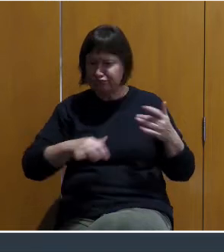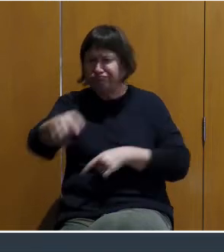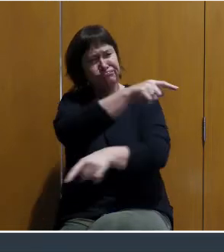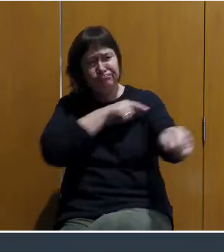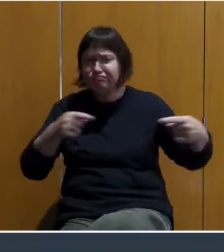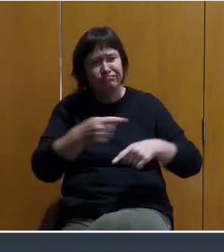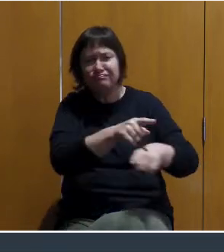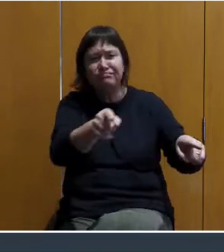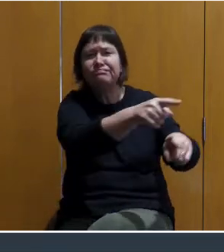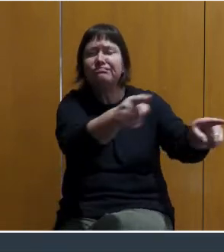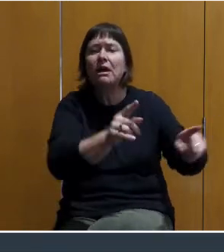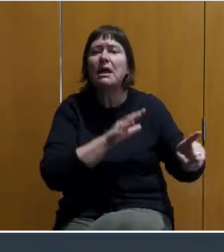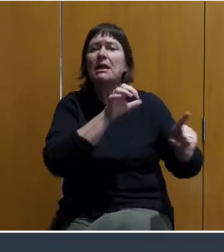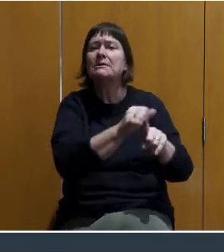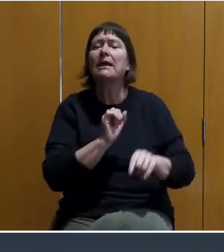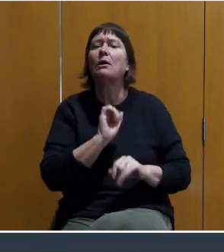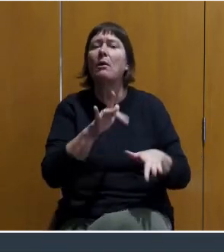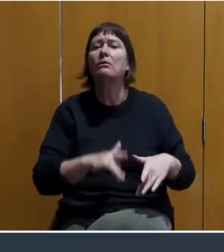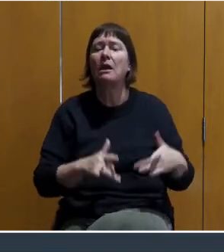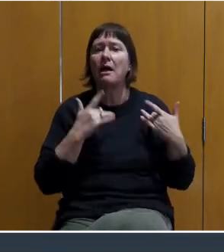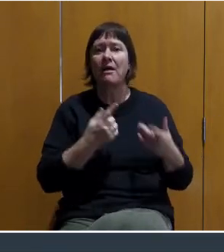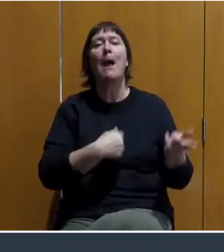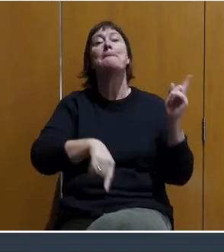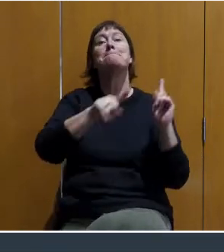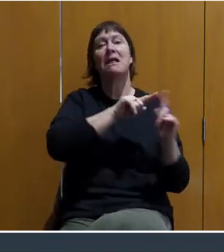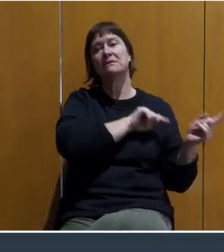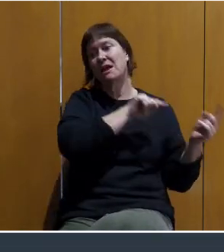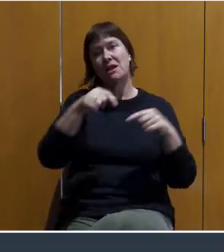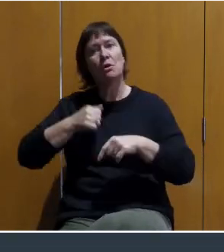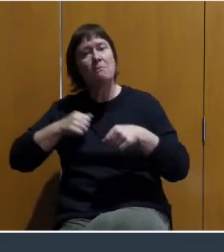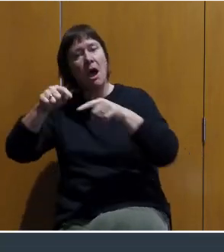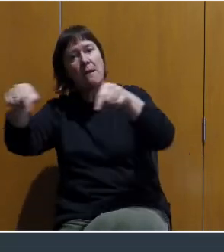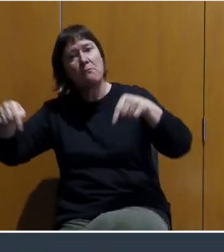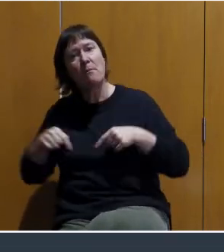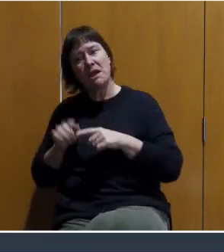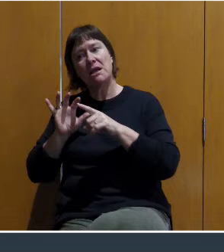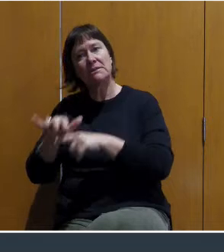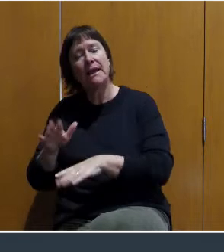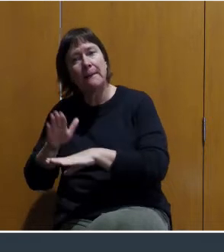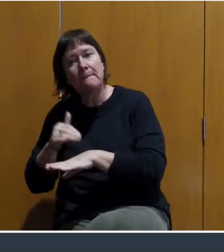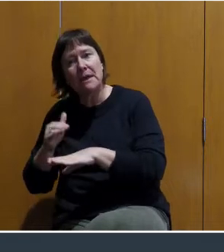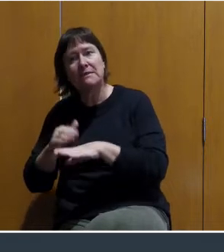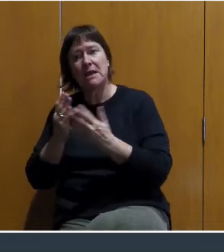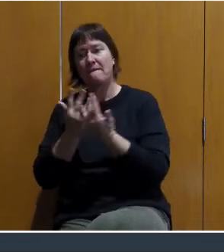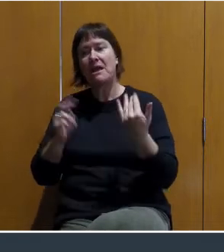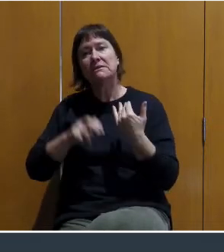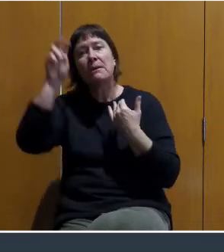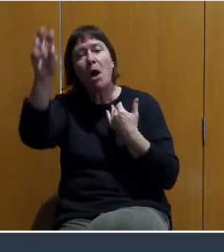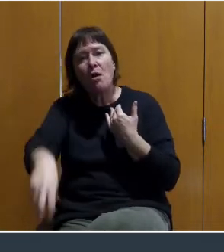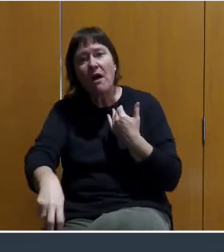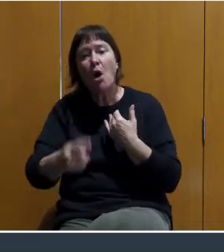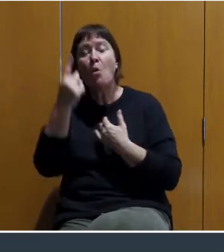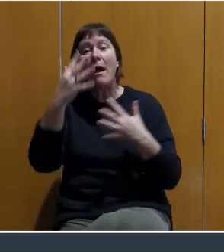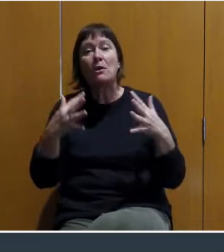visitors intimidated by dogs, we have dogs on our property attacking our pets and bailing up our neighbours. Dogs have jumped fences and attacked pets. During 1 week, I had